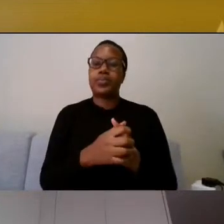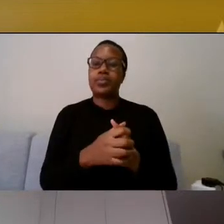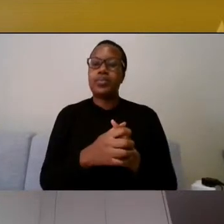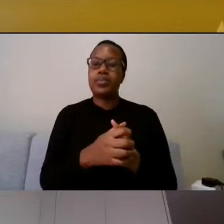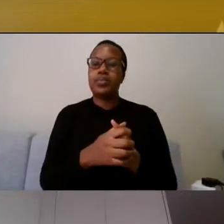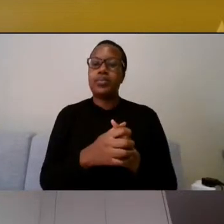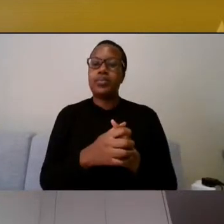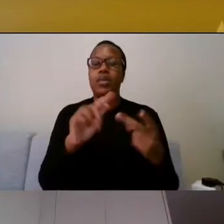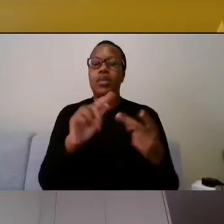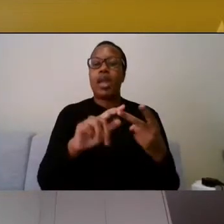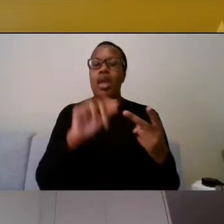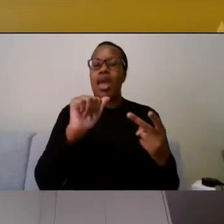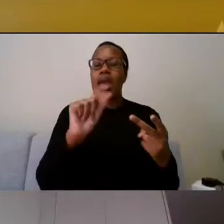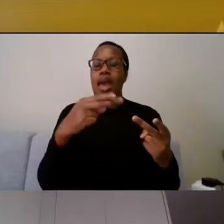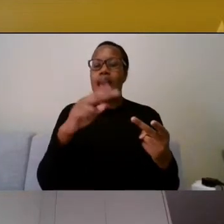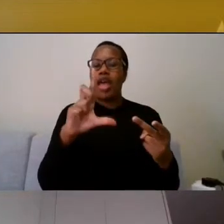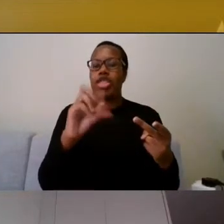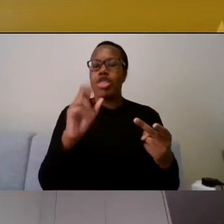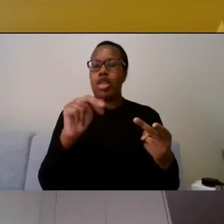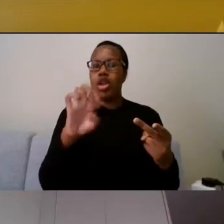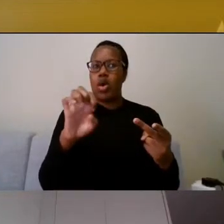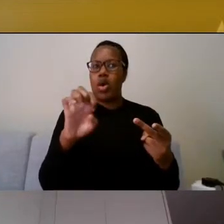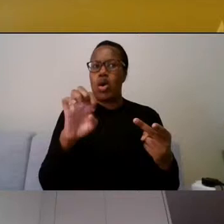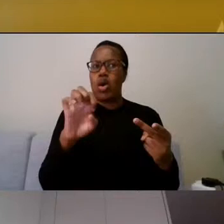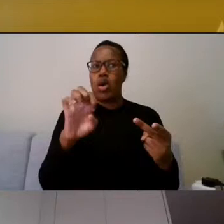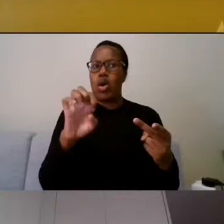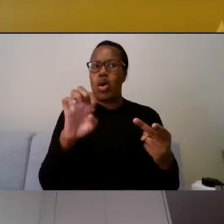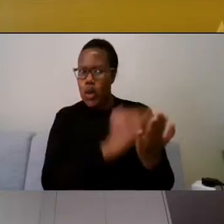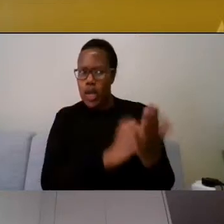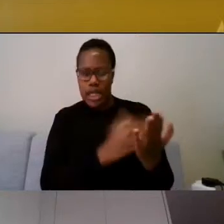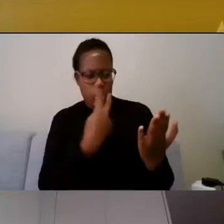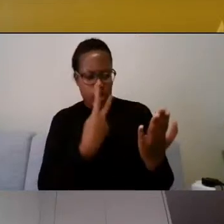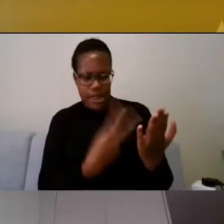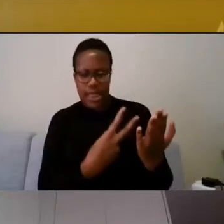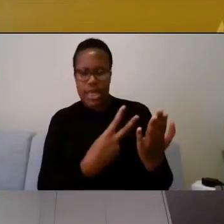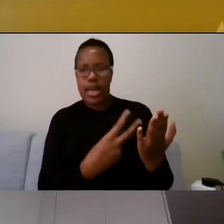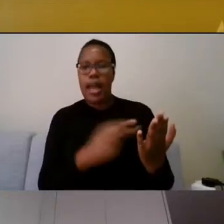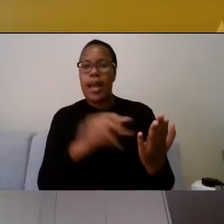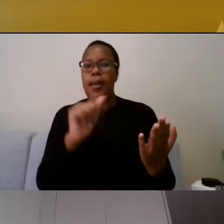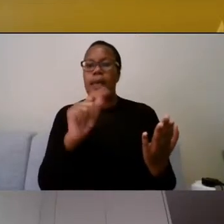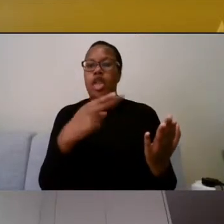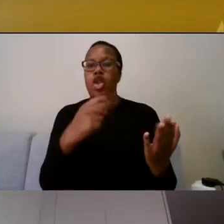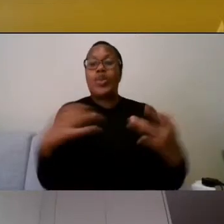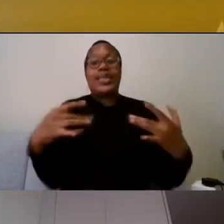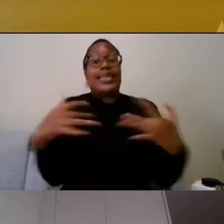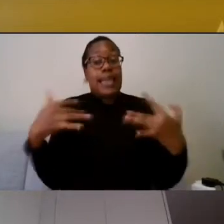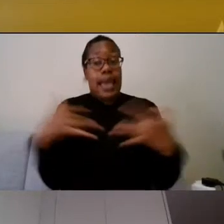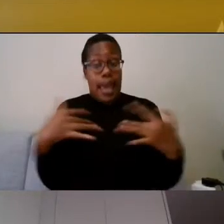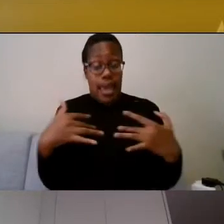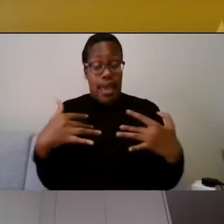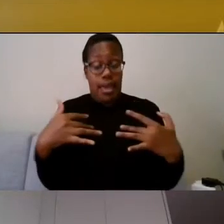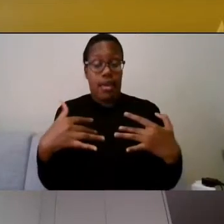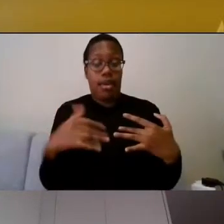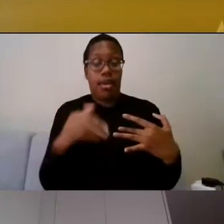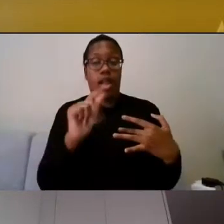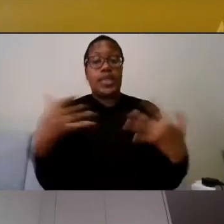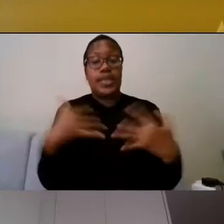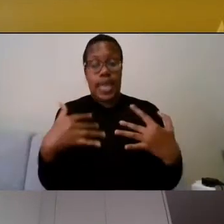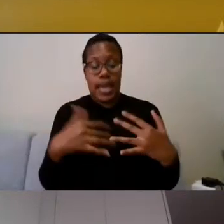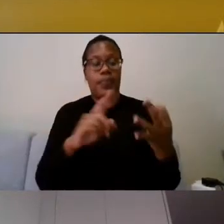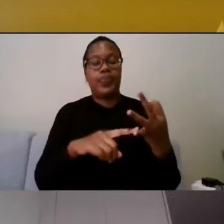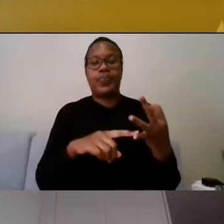Athlone, I'm told, I don't know if that was on your list, I don't see it, that was a scare. Fezeka is